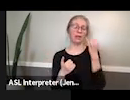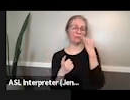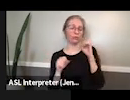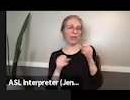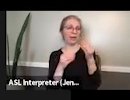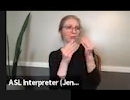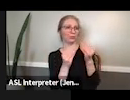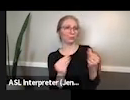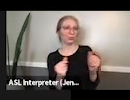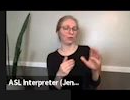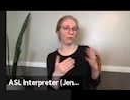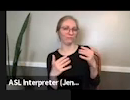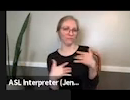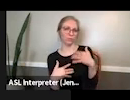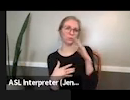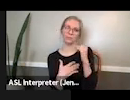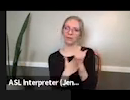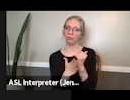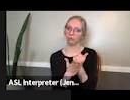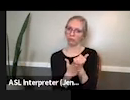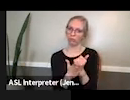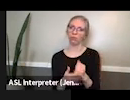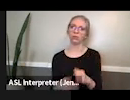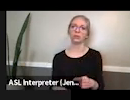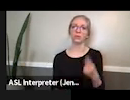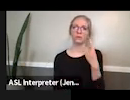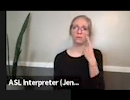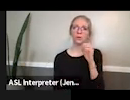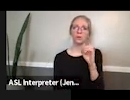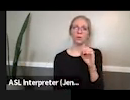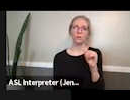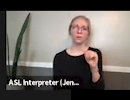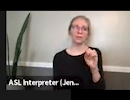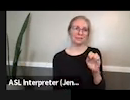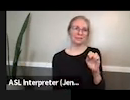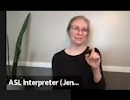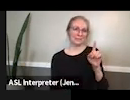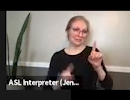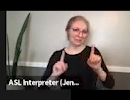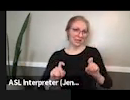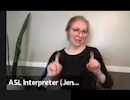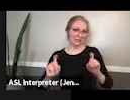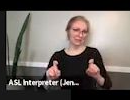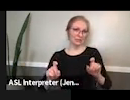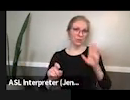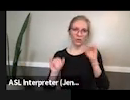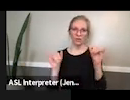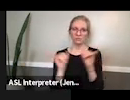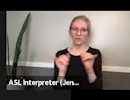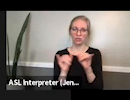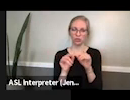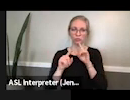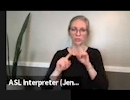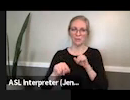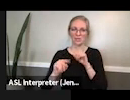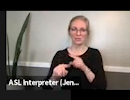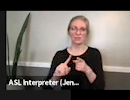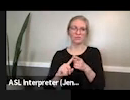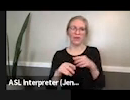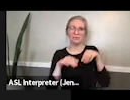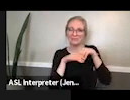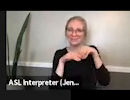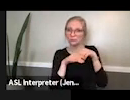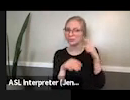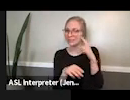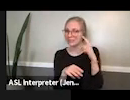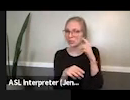fears, it's going to be helpful. So for an OAE test, it measures responses coming from the inner ear, from